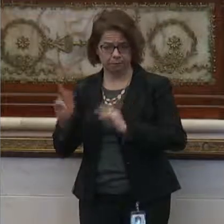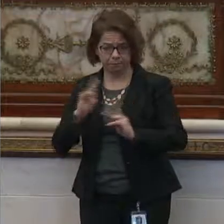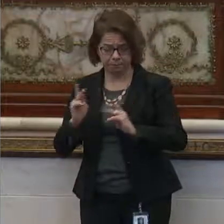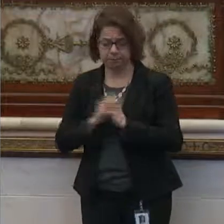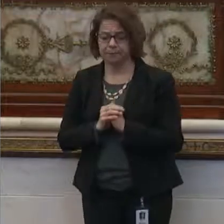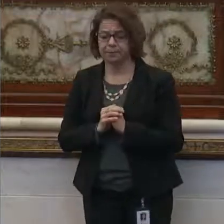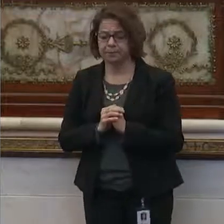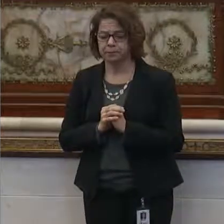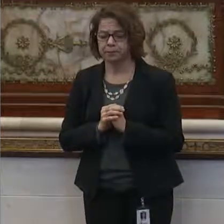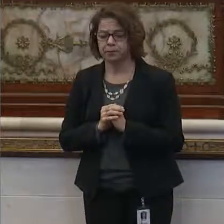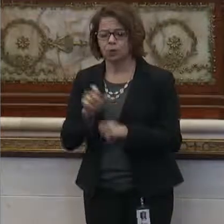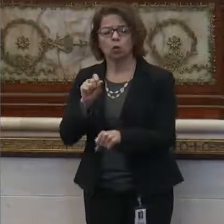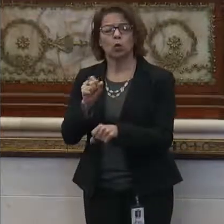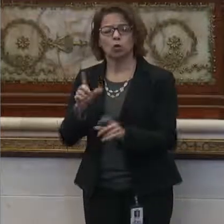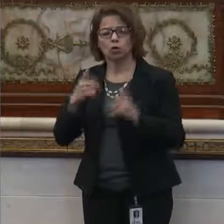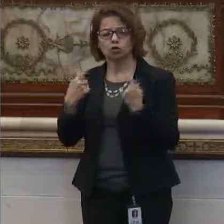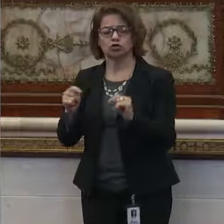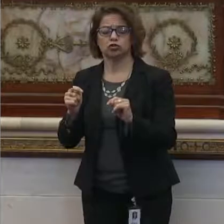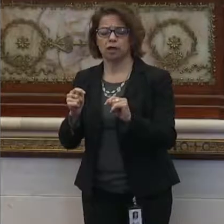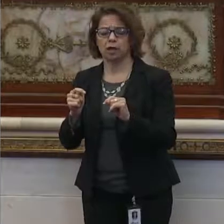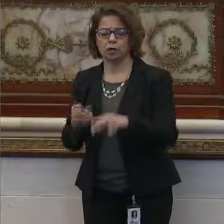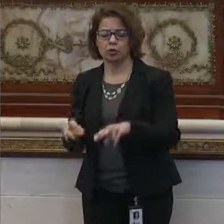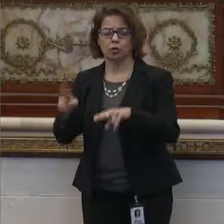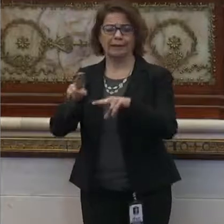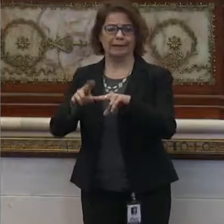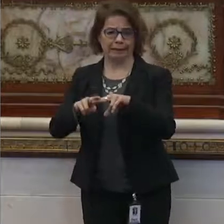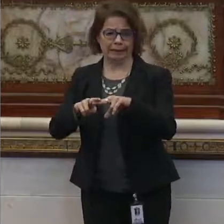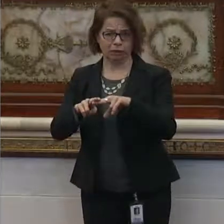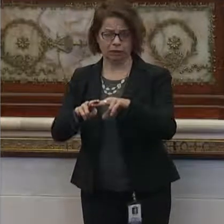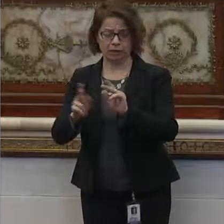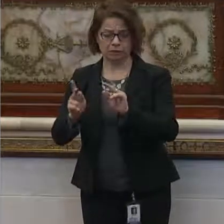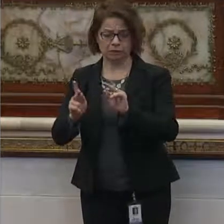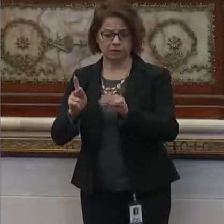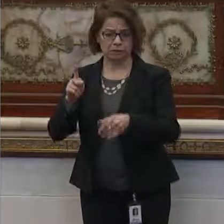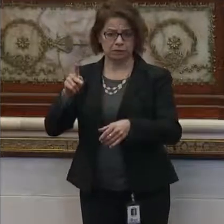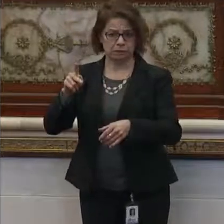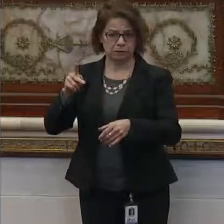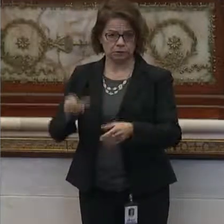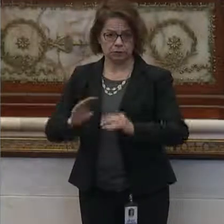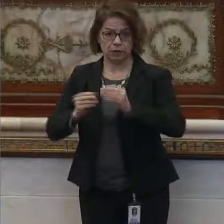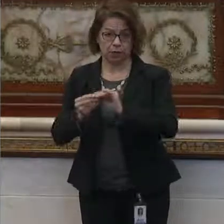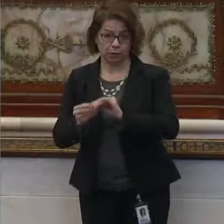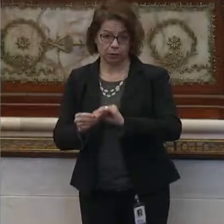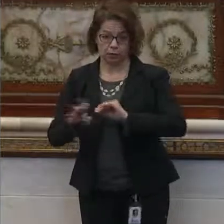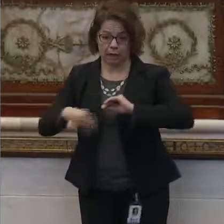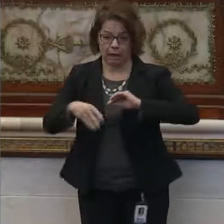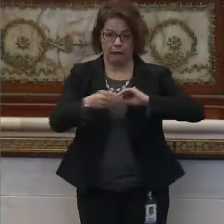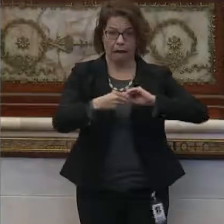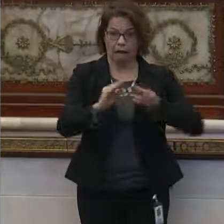We are working on increasing. Let me just go over participant numbers.